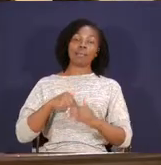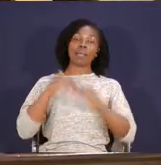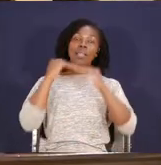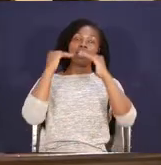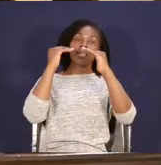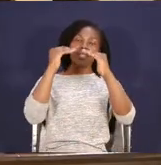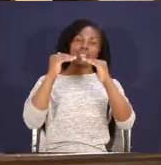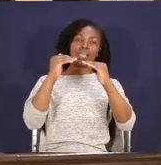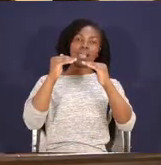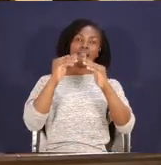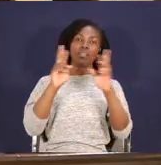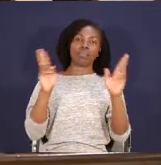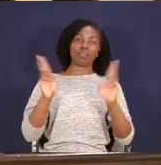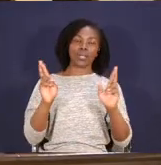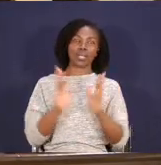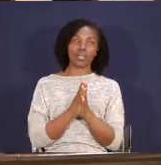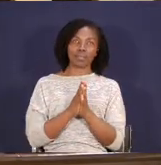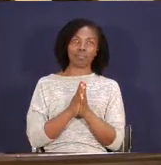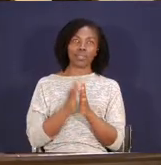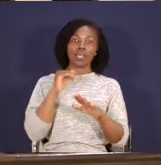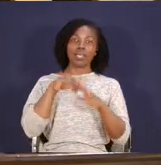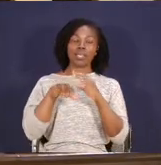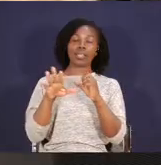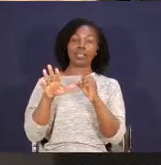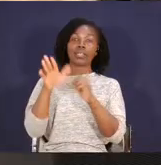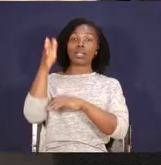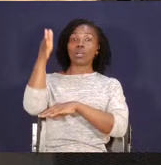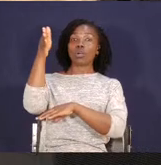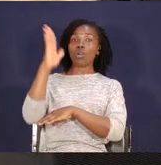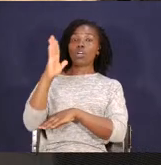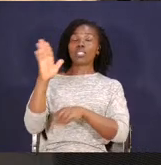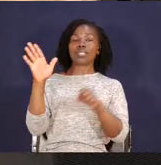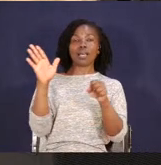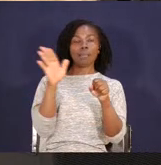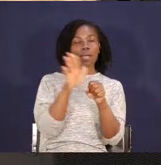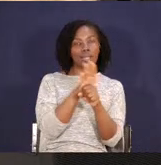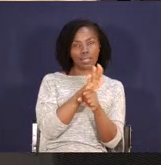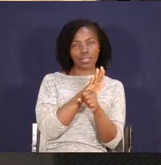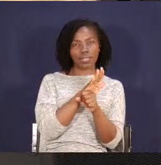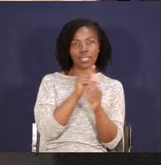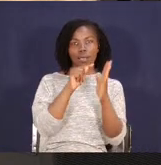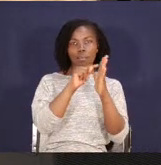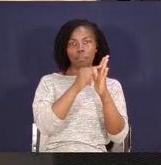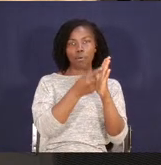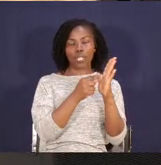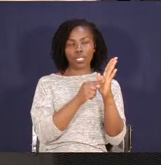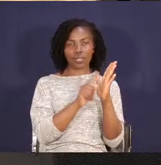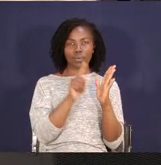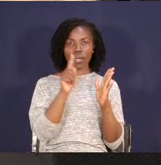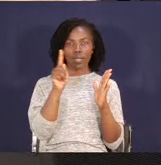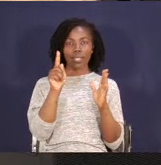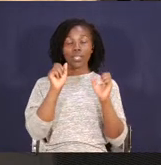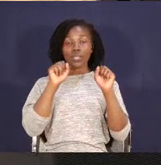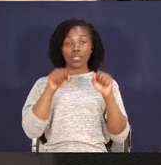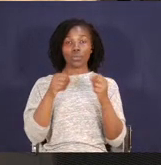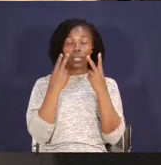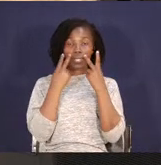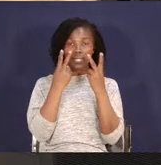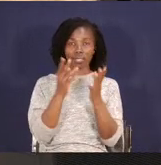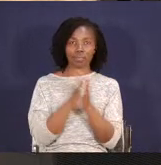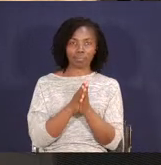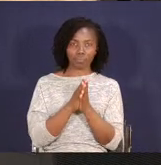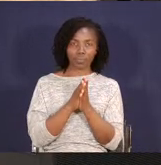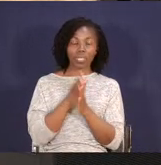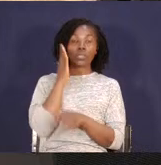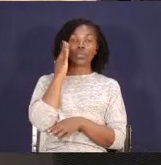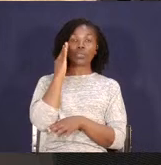ready. In the abundance of God, which was point number one, it is there. You know, it